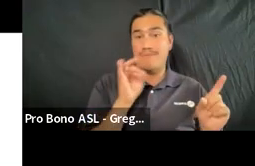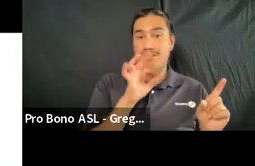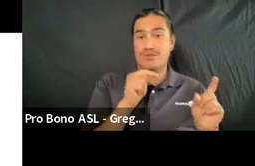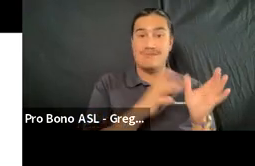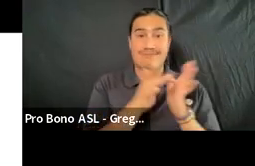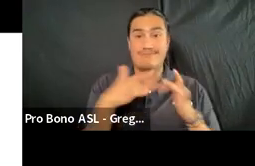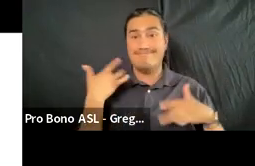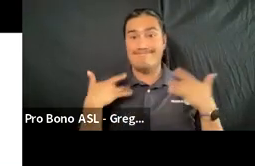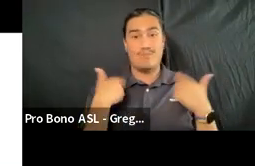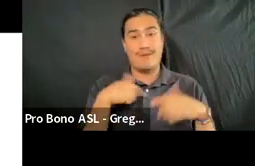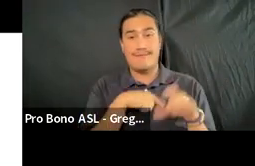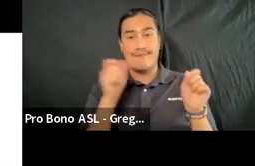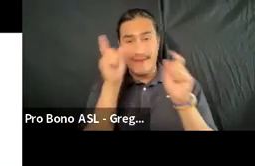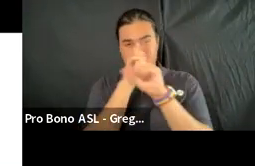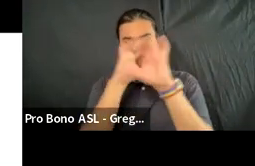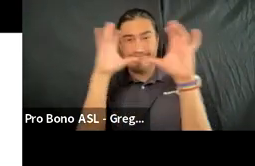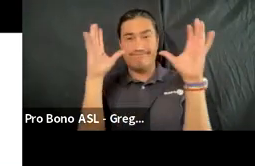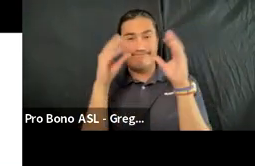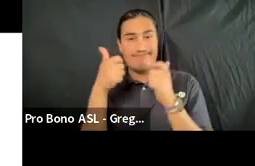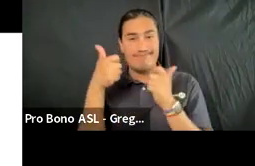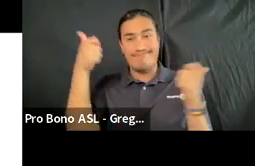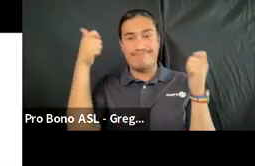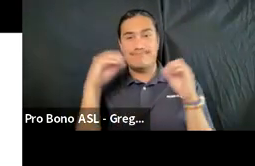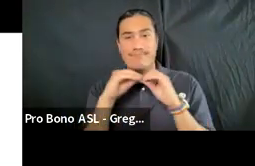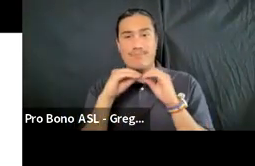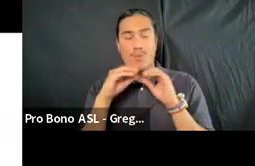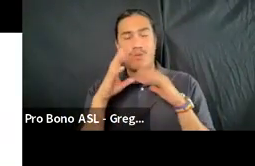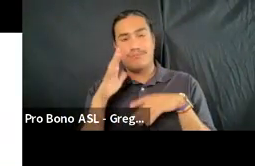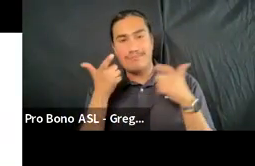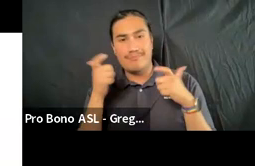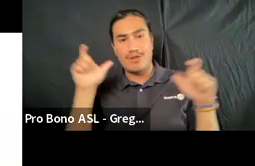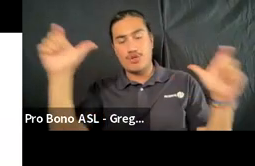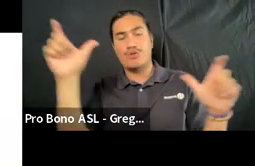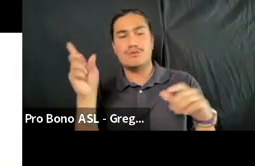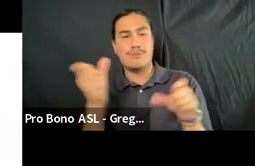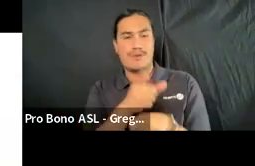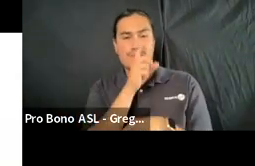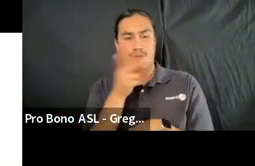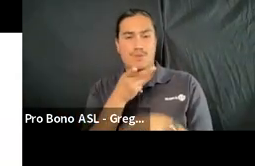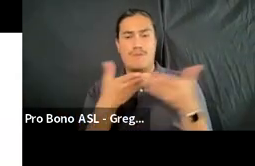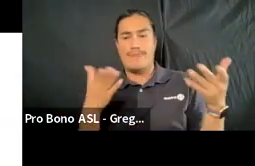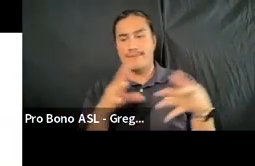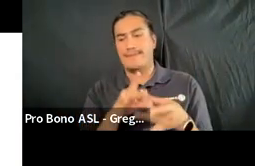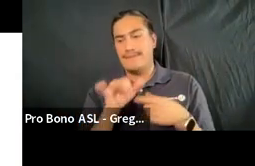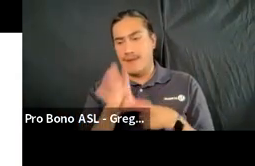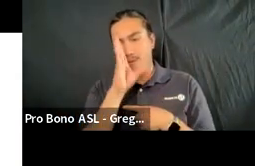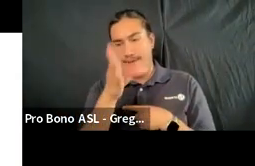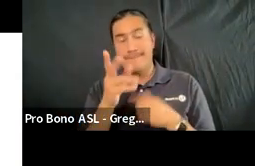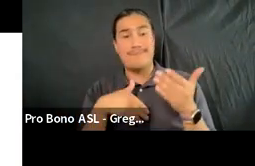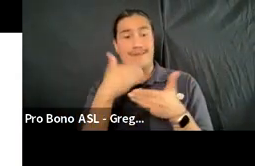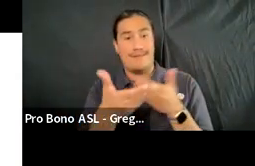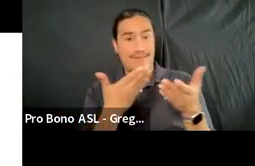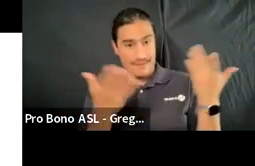can dream bigger? We can have a bigger vision in that way. So can we make sure those two things are connected in that way? The next thing to